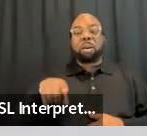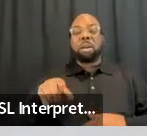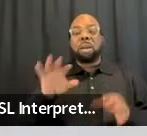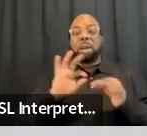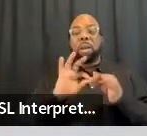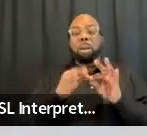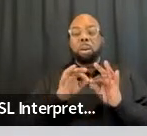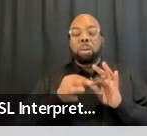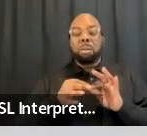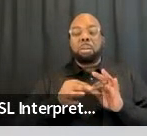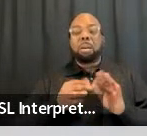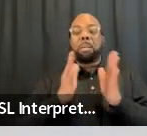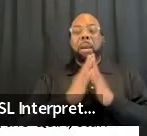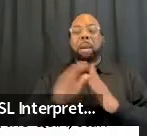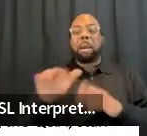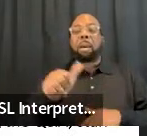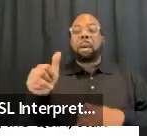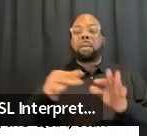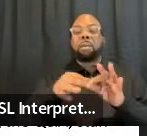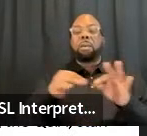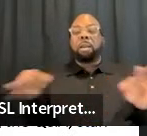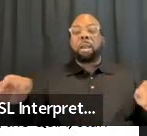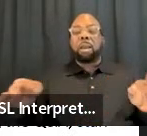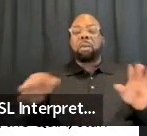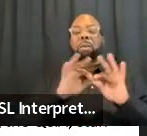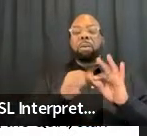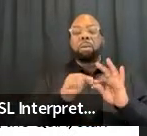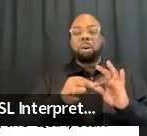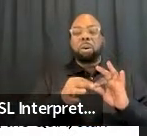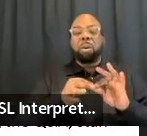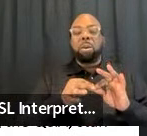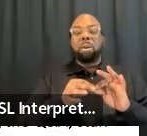ask other language interpreters to do the same.